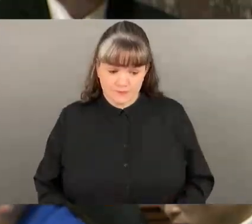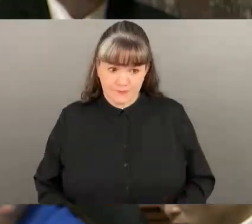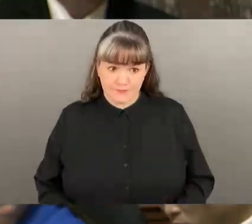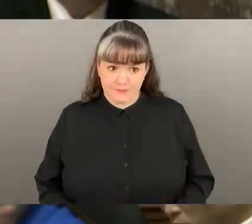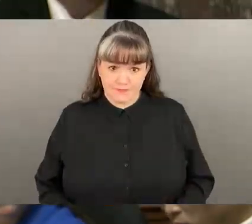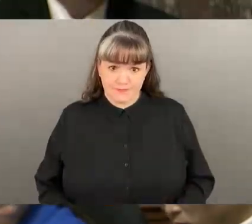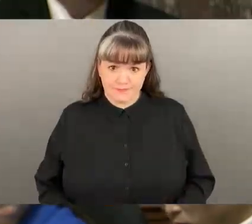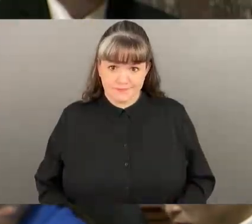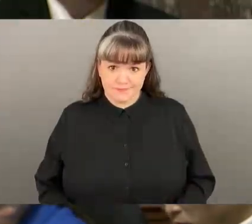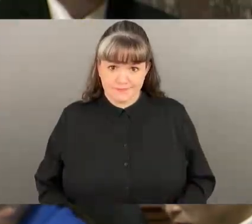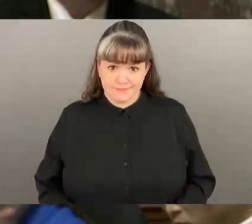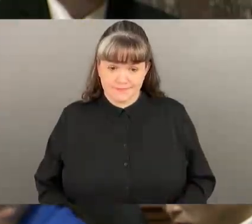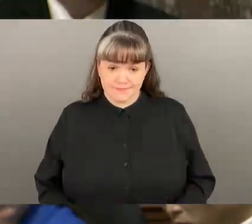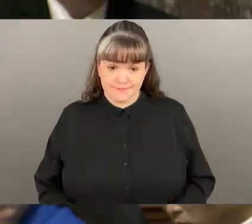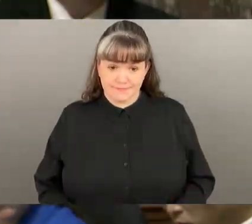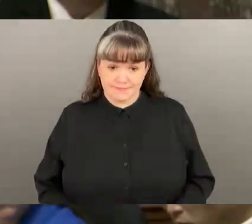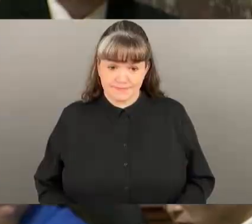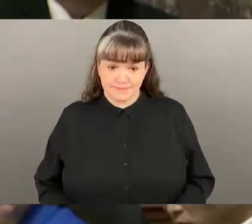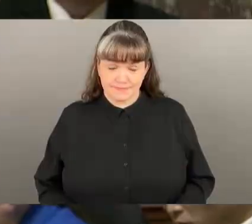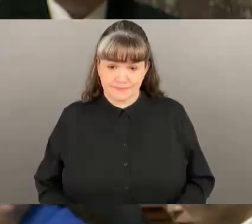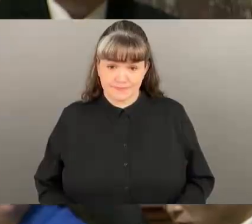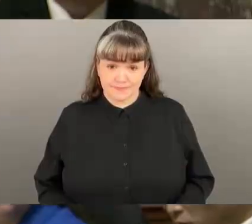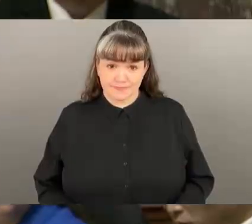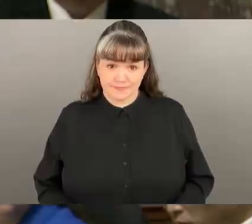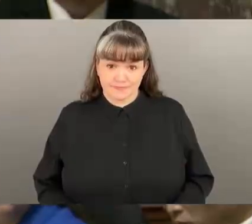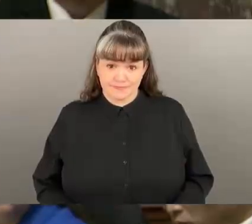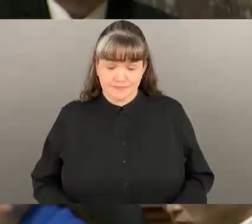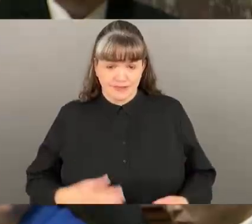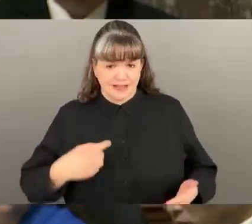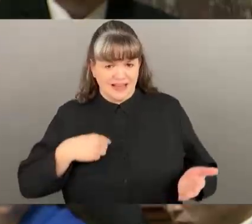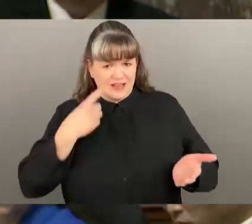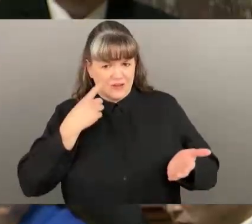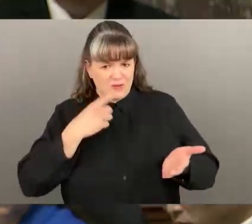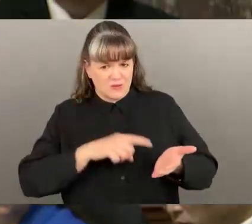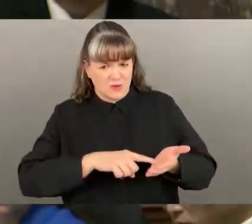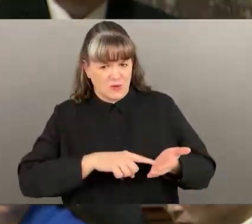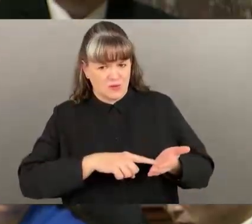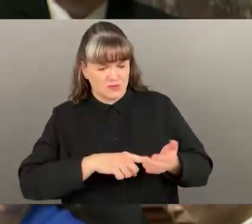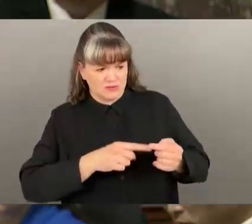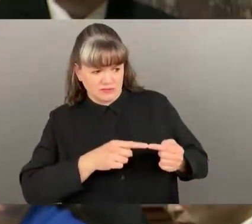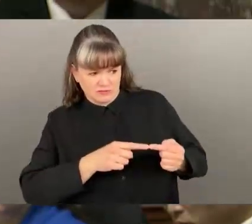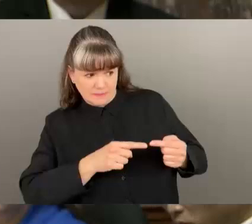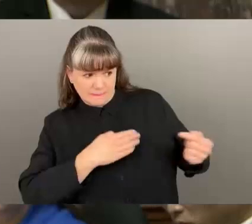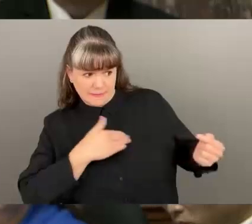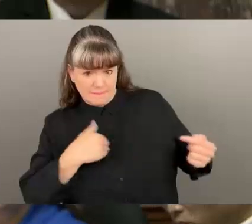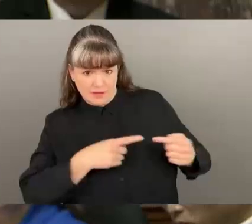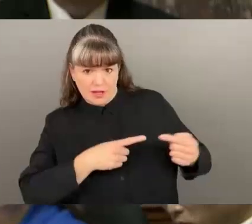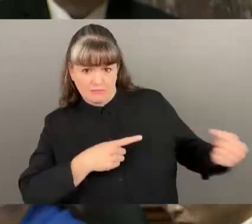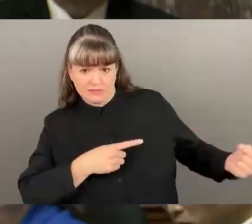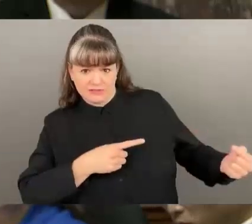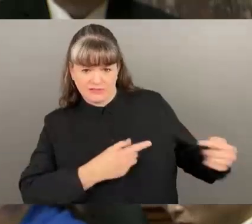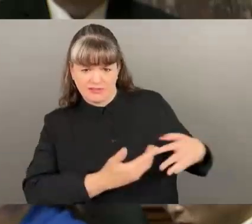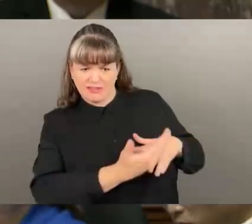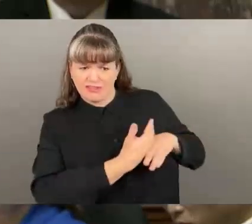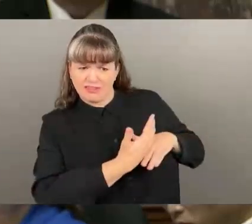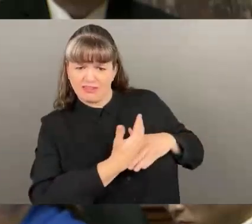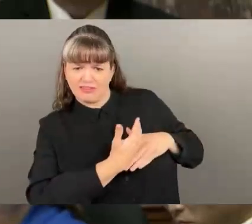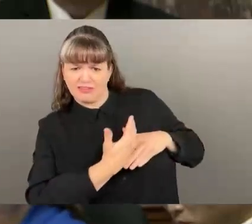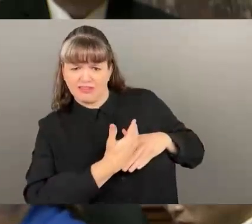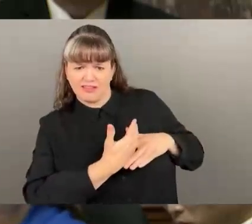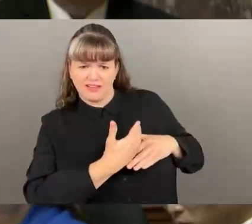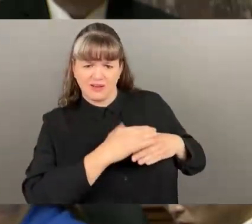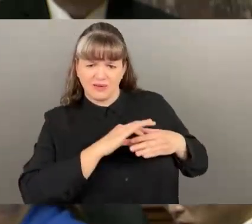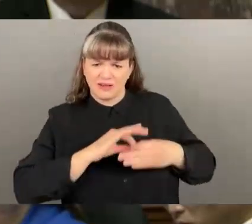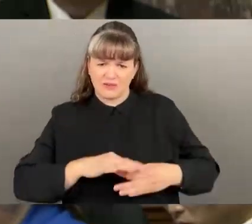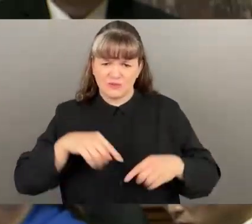I see the members of the opposition are heckling even on this question. So again, I'll flag